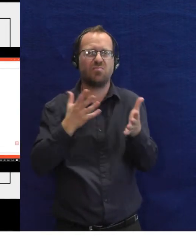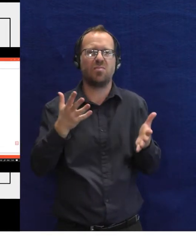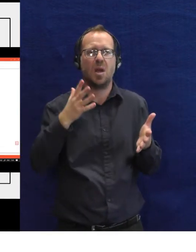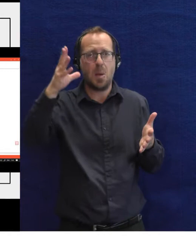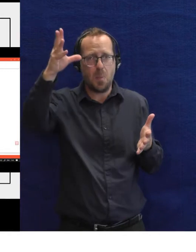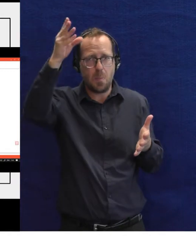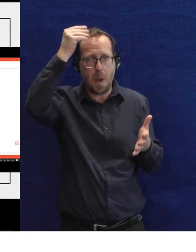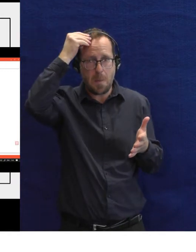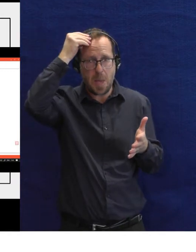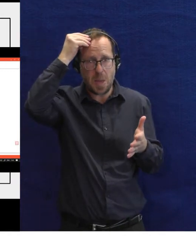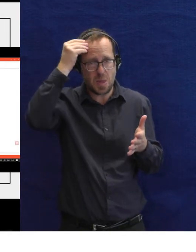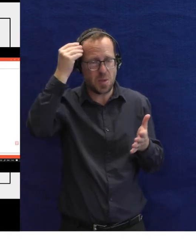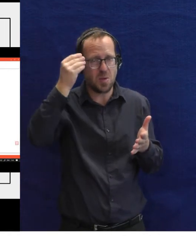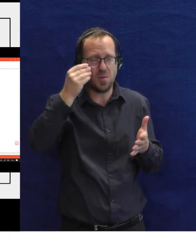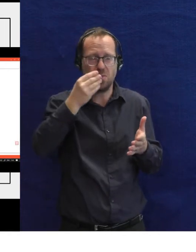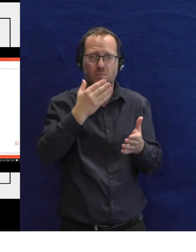of course the computer which you're using.